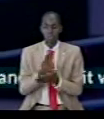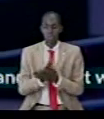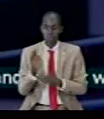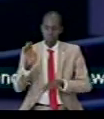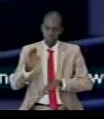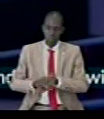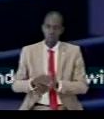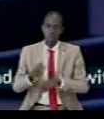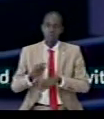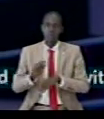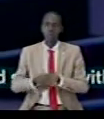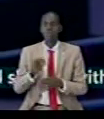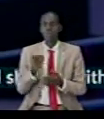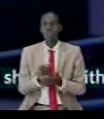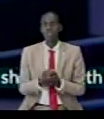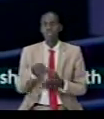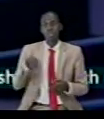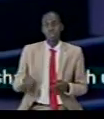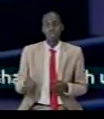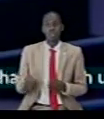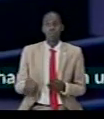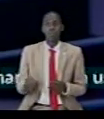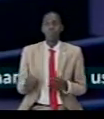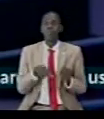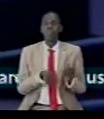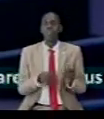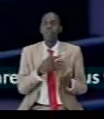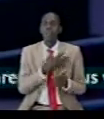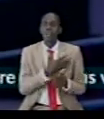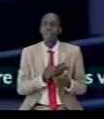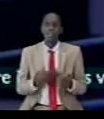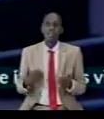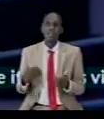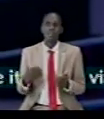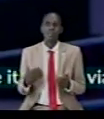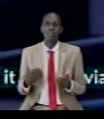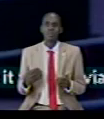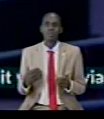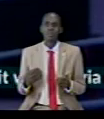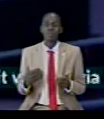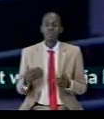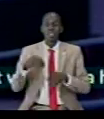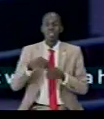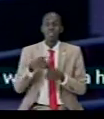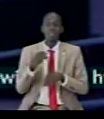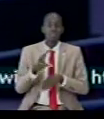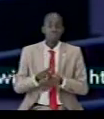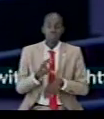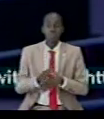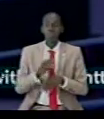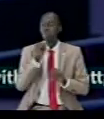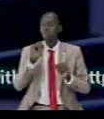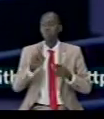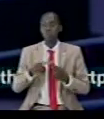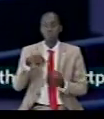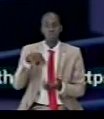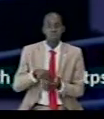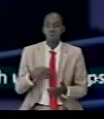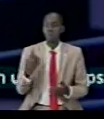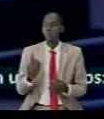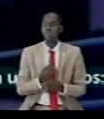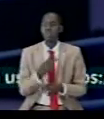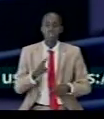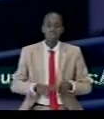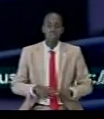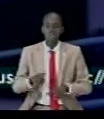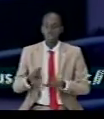olorun te pe nugo tan ojo tan se yen mi le dide duro mo ma joko ni church gan odo wa gan mo ma joko ni mi kin dide mo le dide die gan ese yan ma